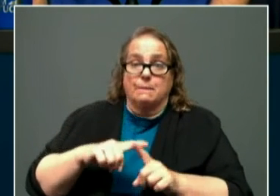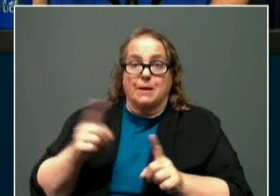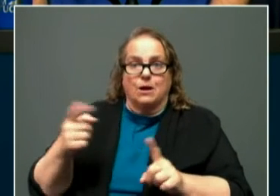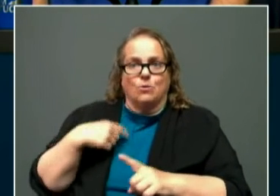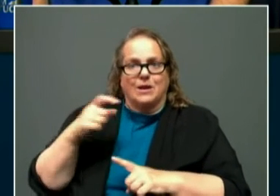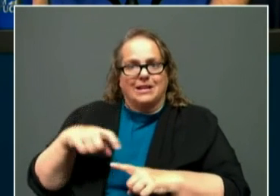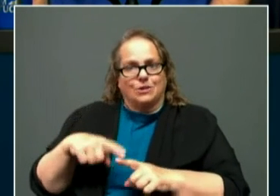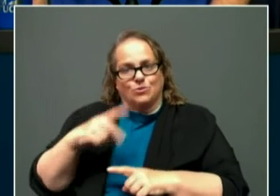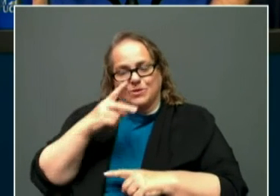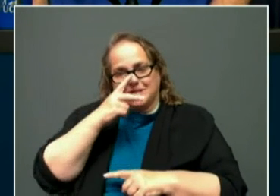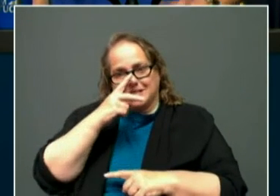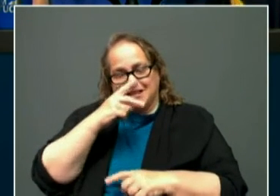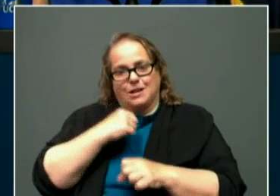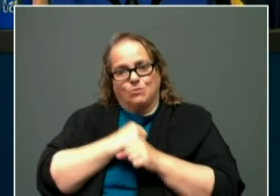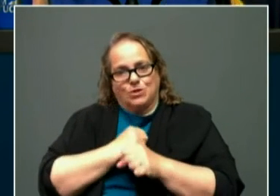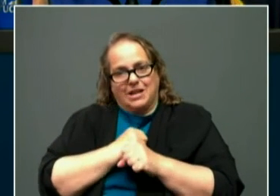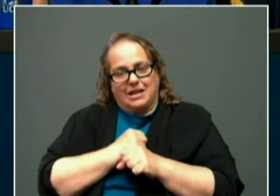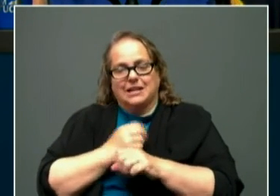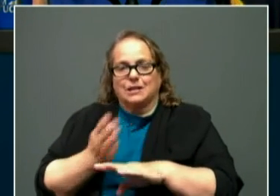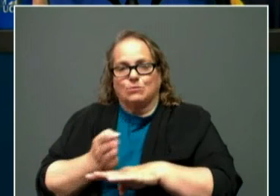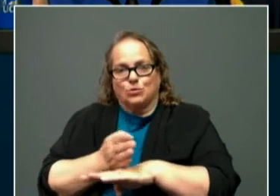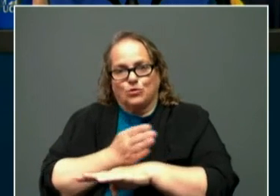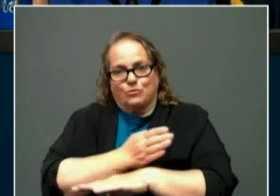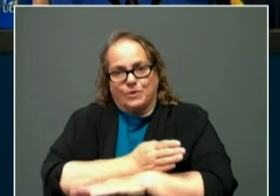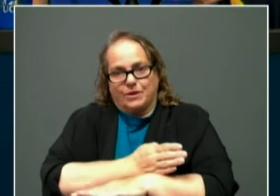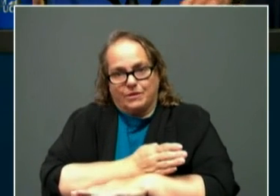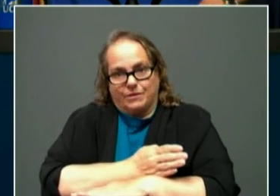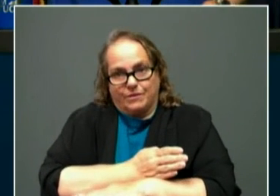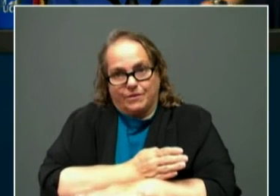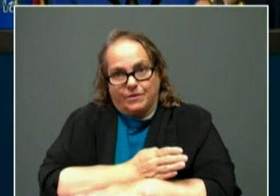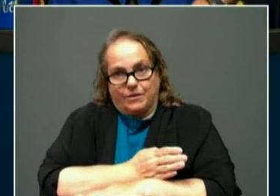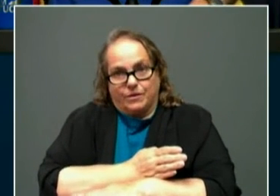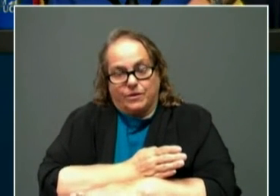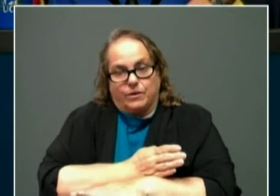some improvement based on the increase in cases that we're seeing.